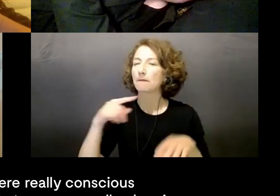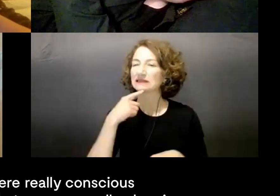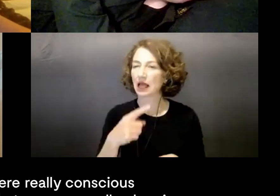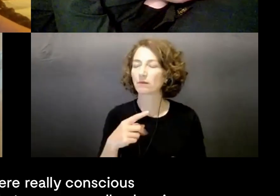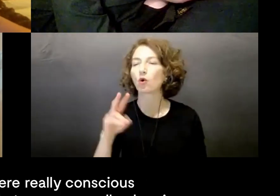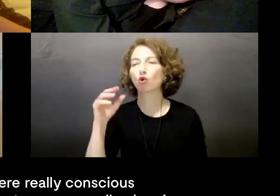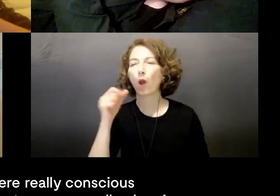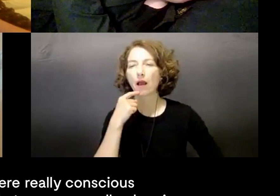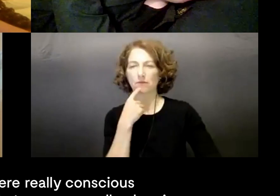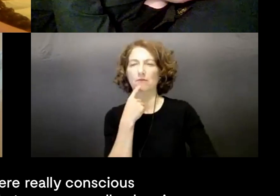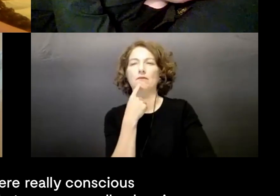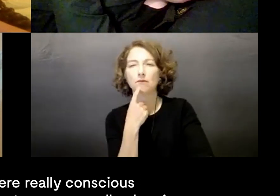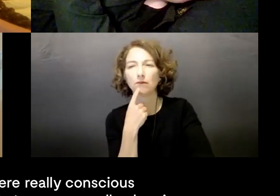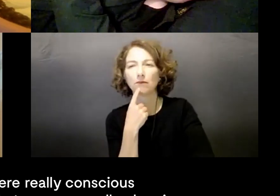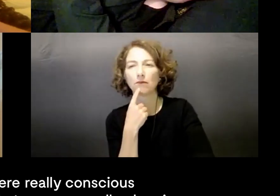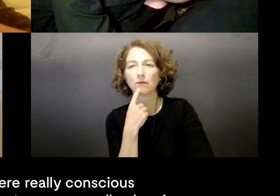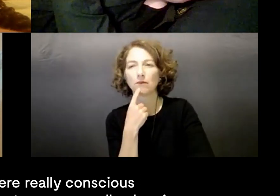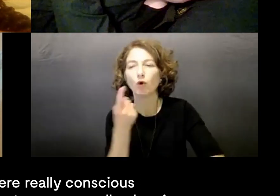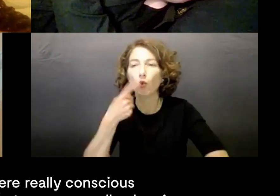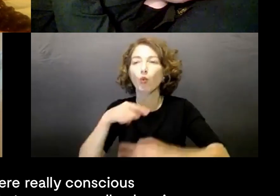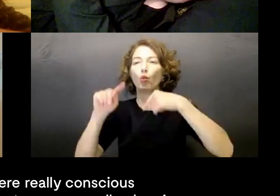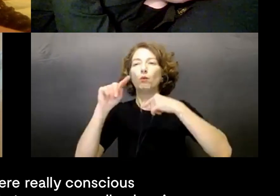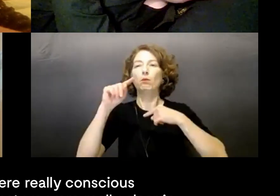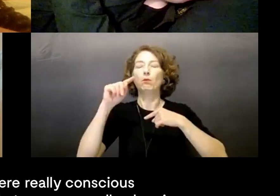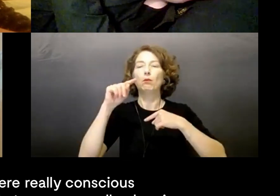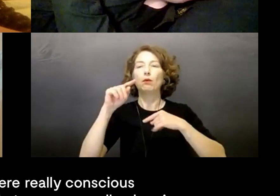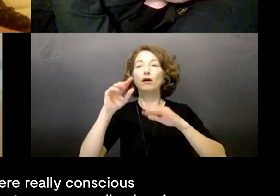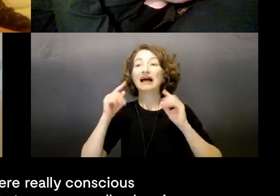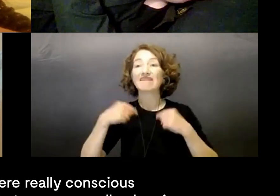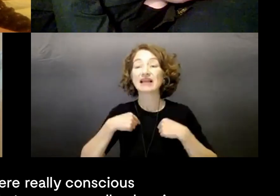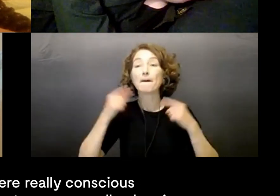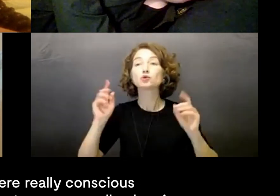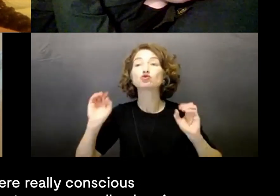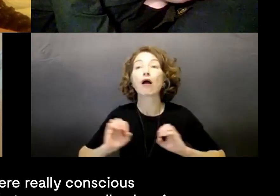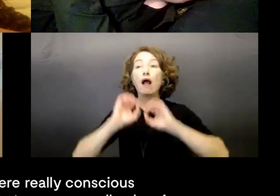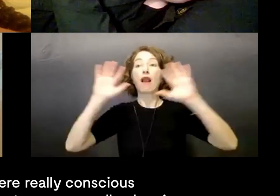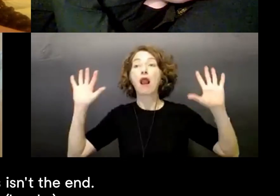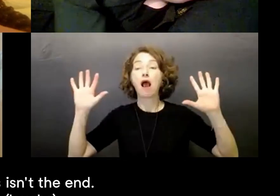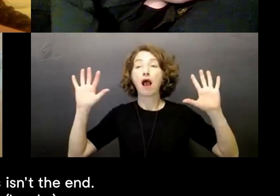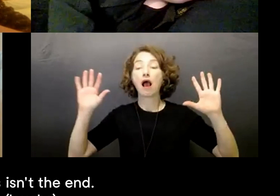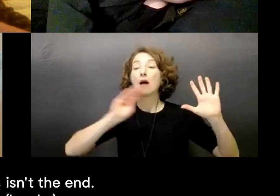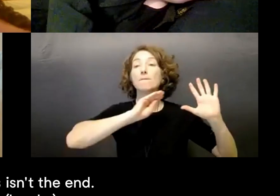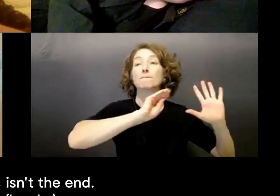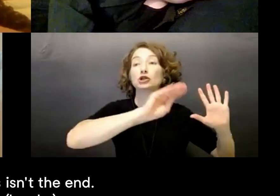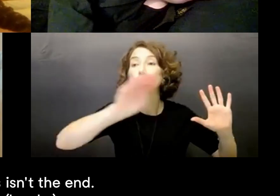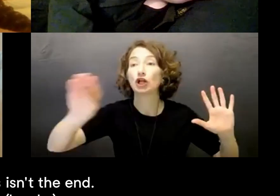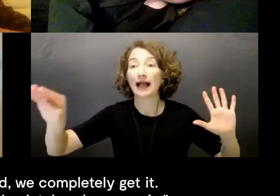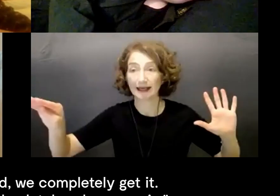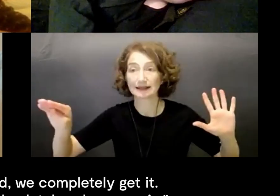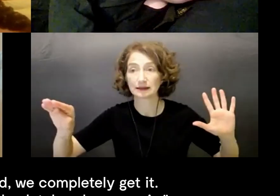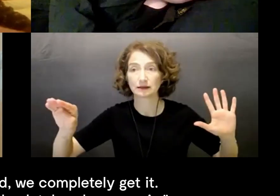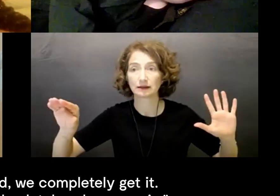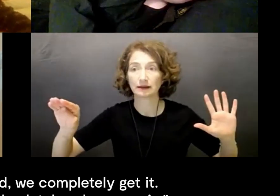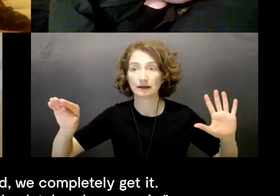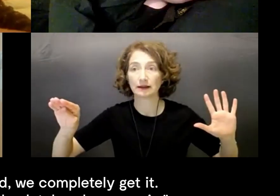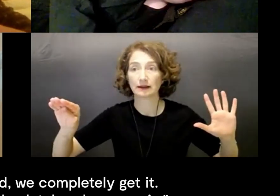really conscious of making sure that we were really clear in this isn't the end.